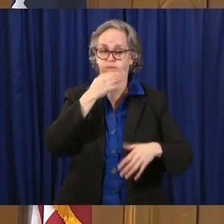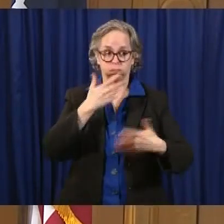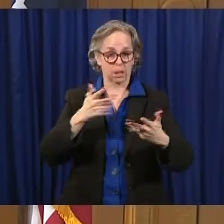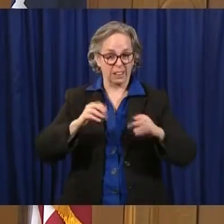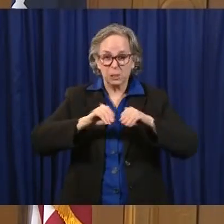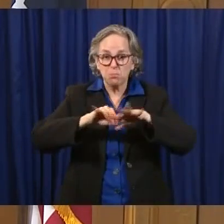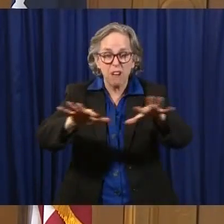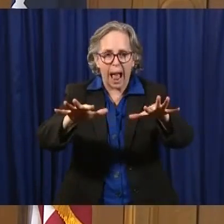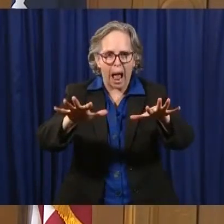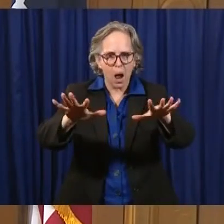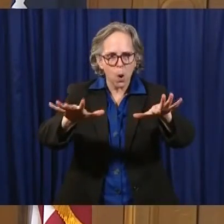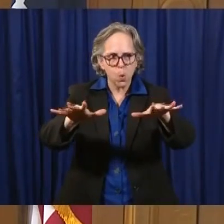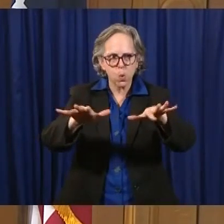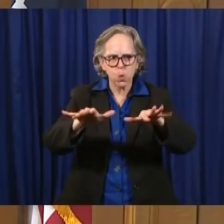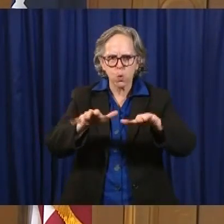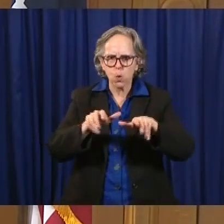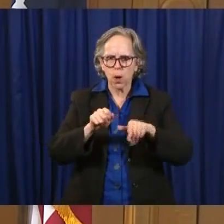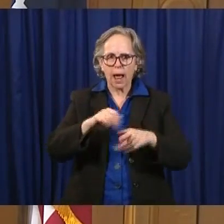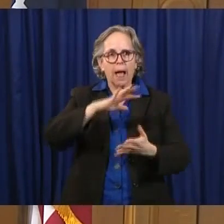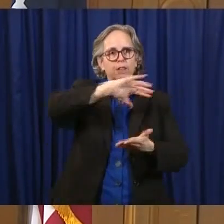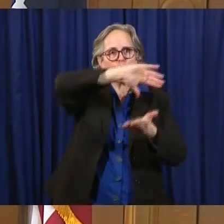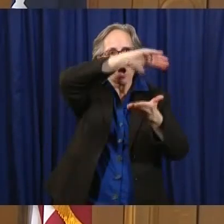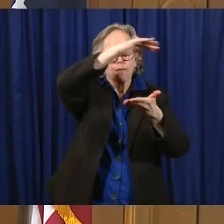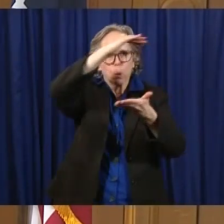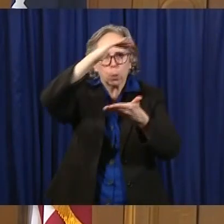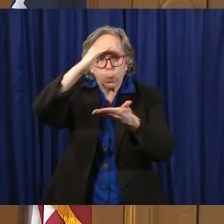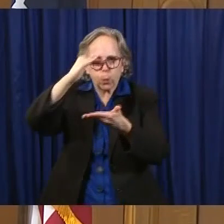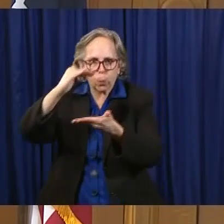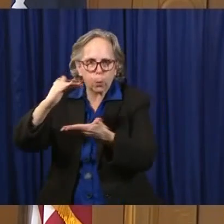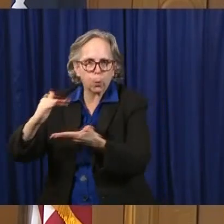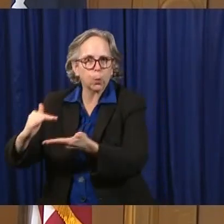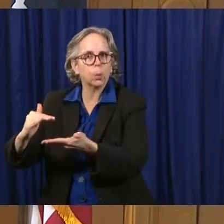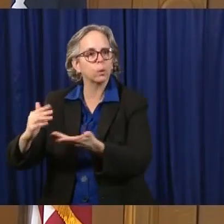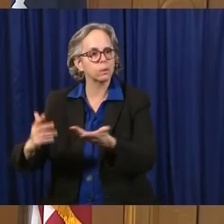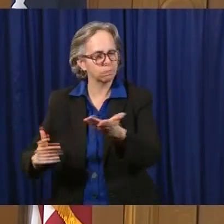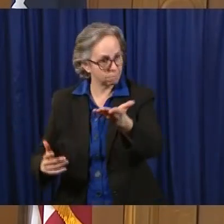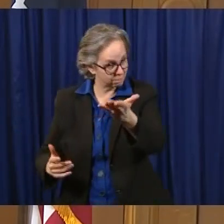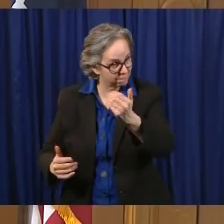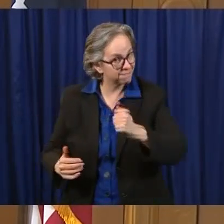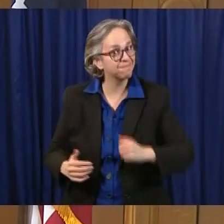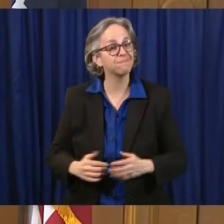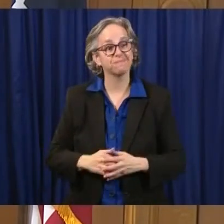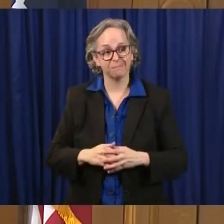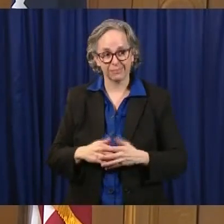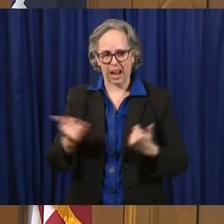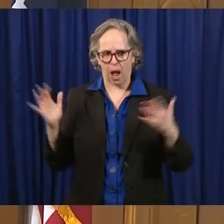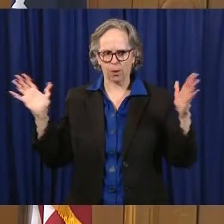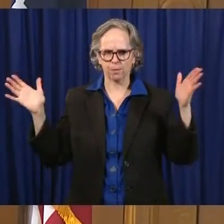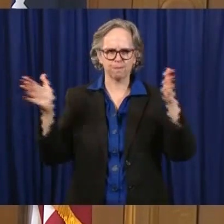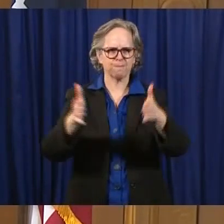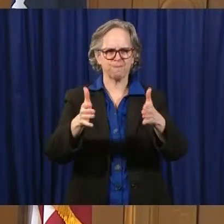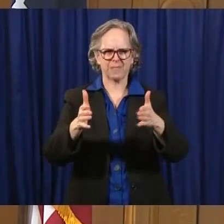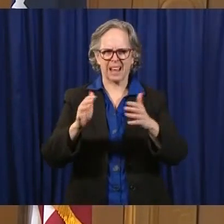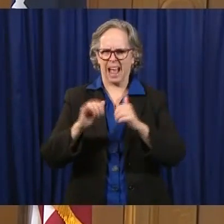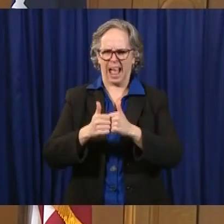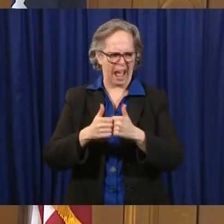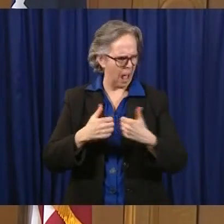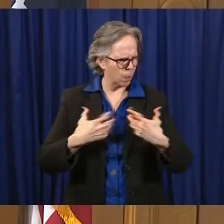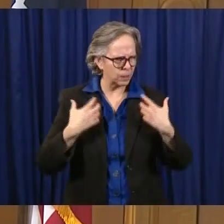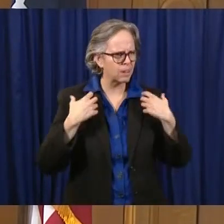put this curve down, and now we're planning to how we start back up. So look forward to working with you,